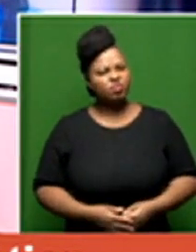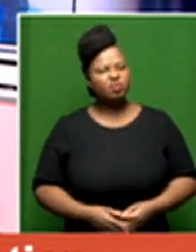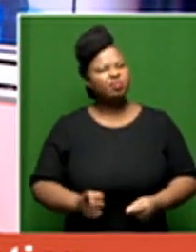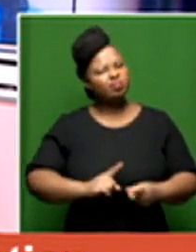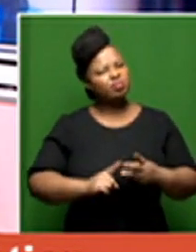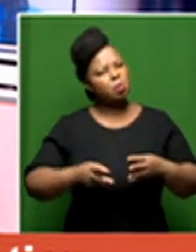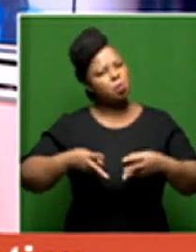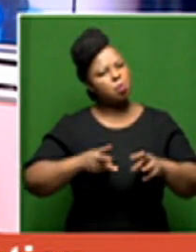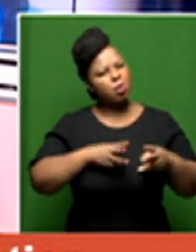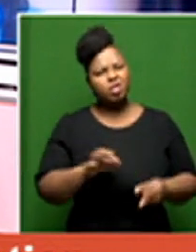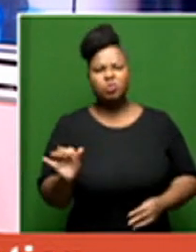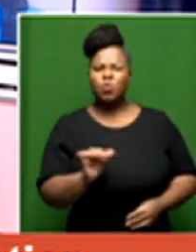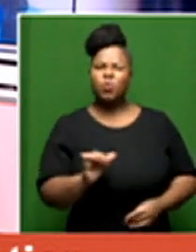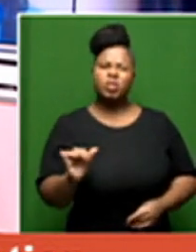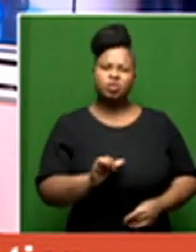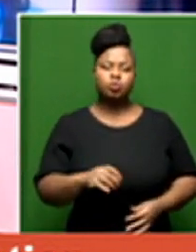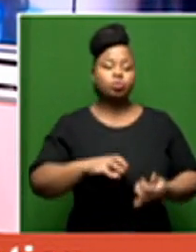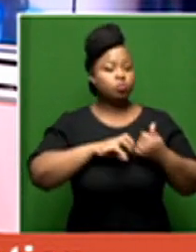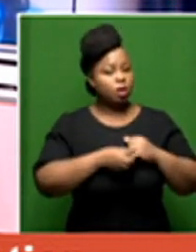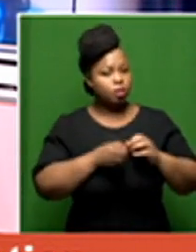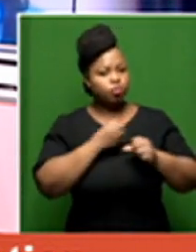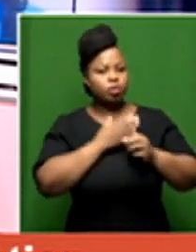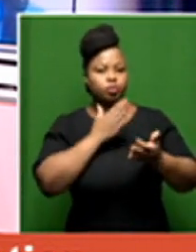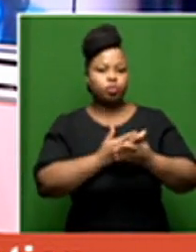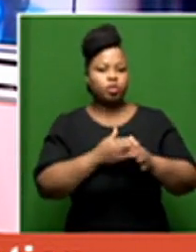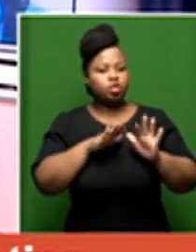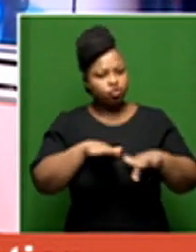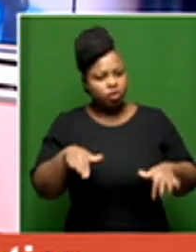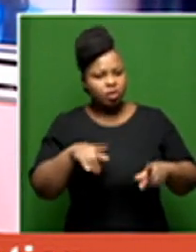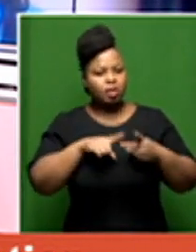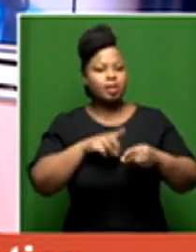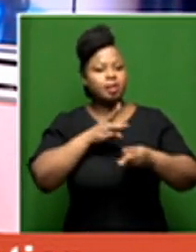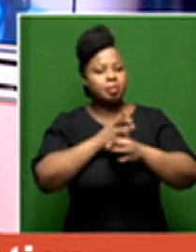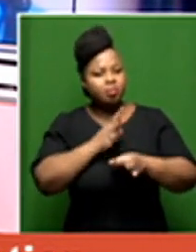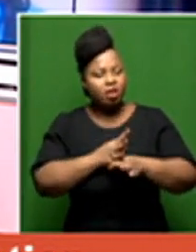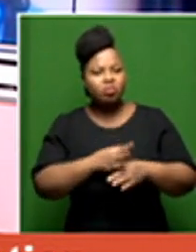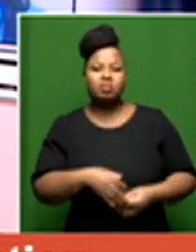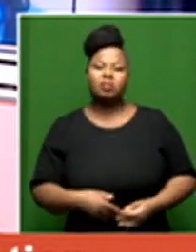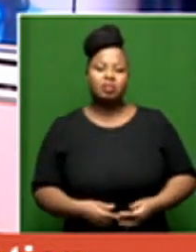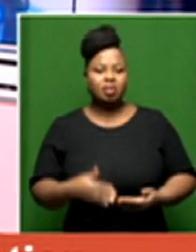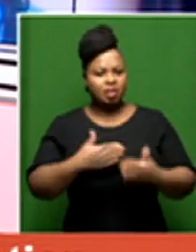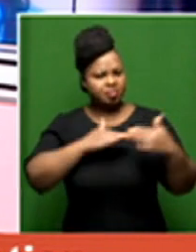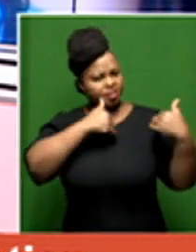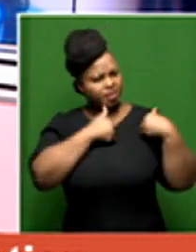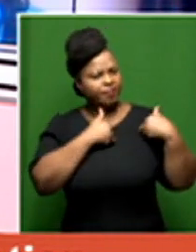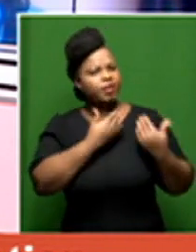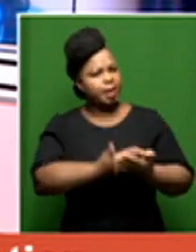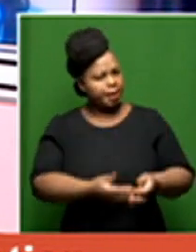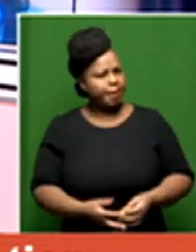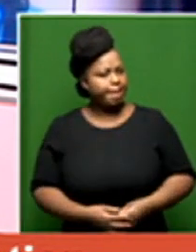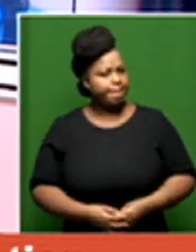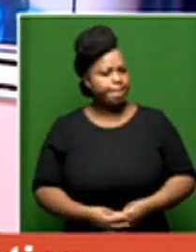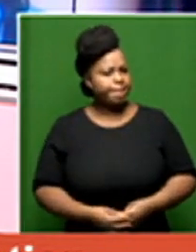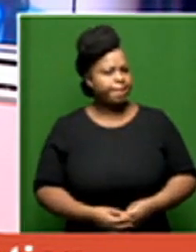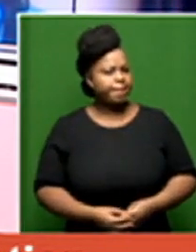measures put in place to make sure that children, parents, and guardians are safe at these